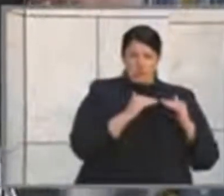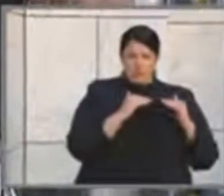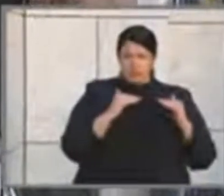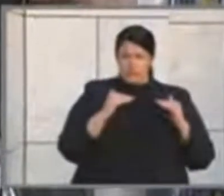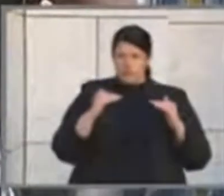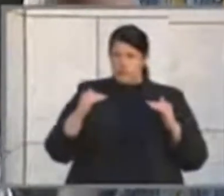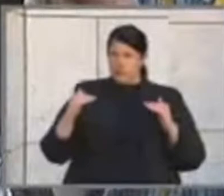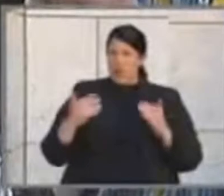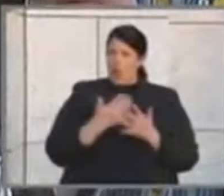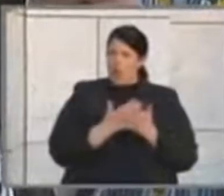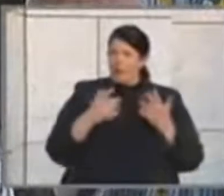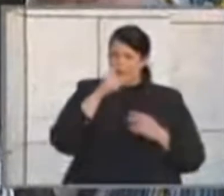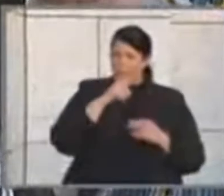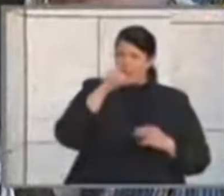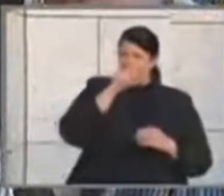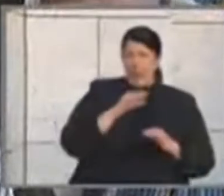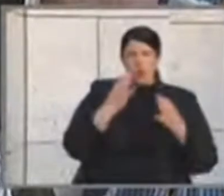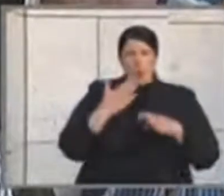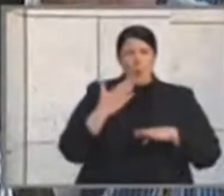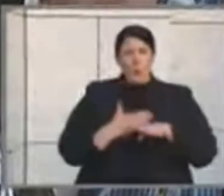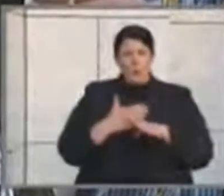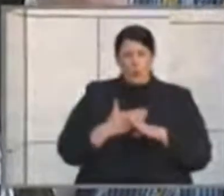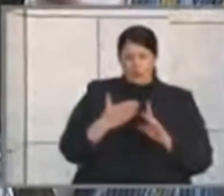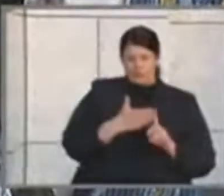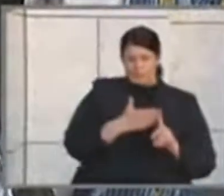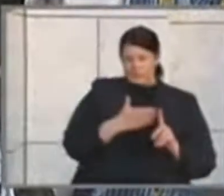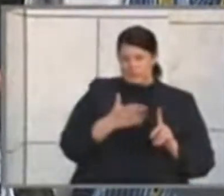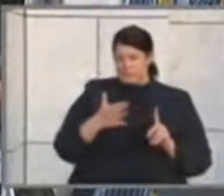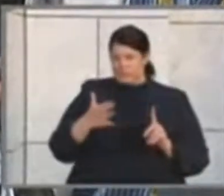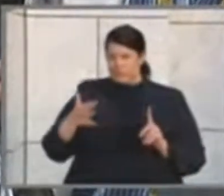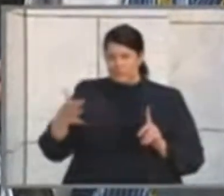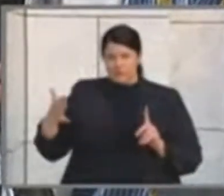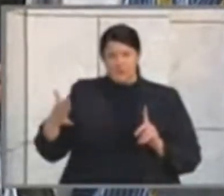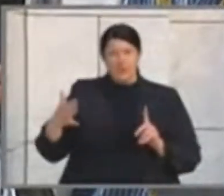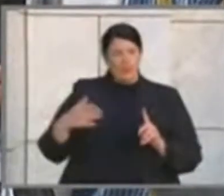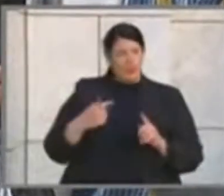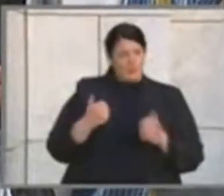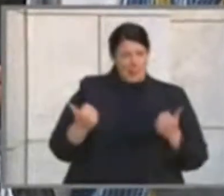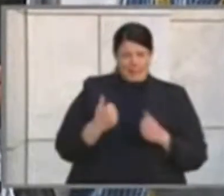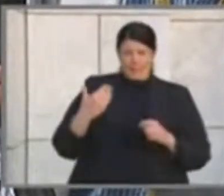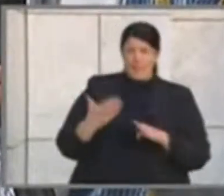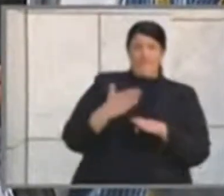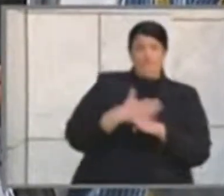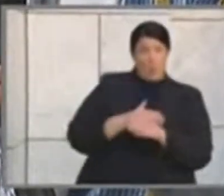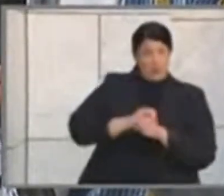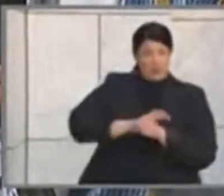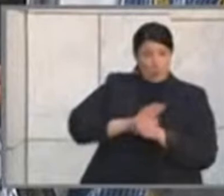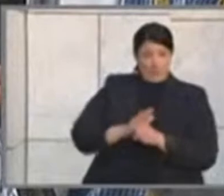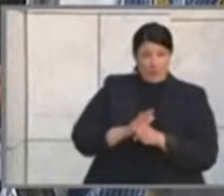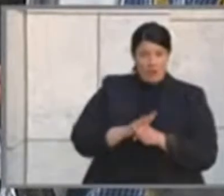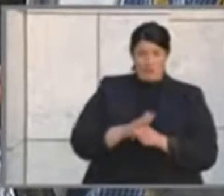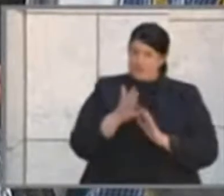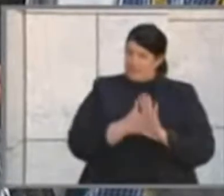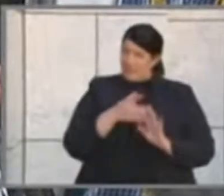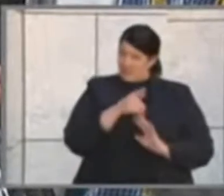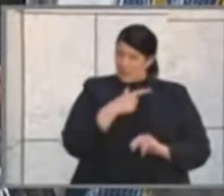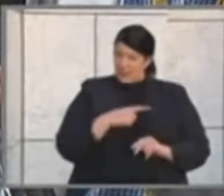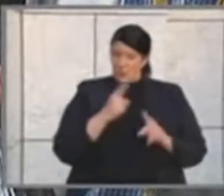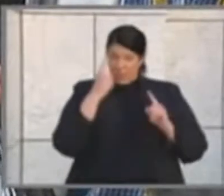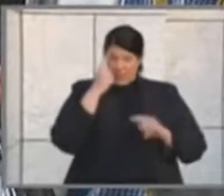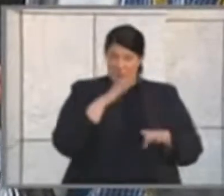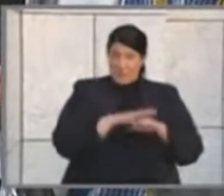coalition's been in government. In fact, despite the multi-million-dollar Jobs Path program, is it time to review some of those